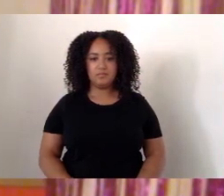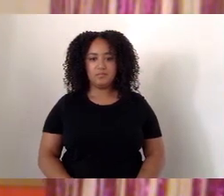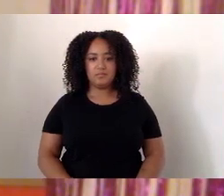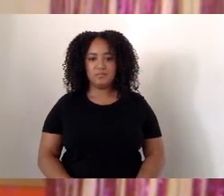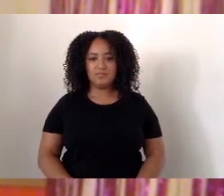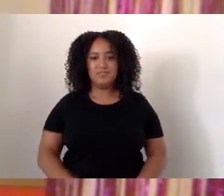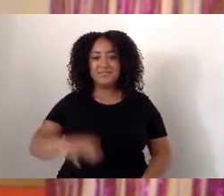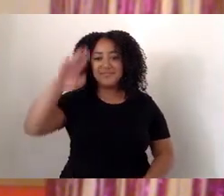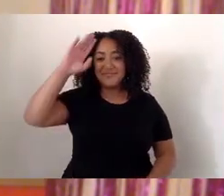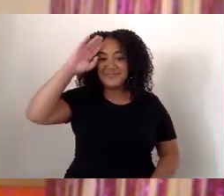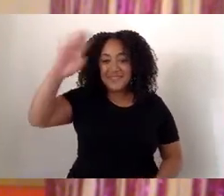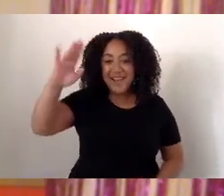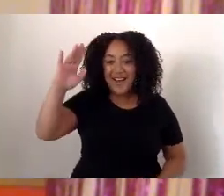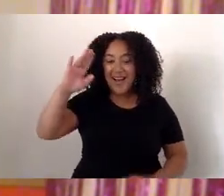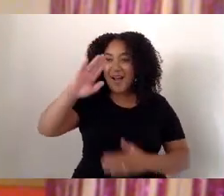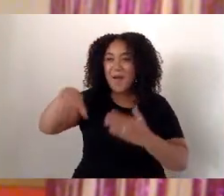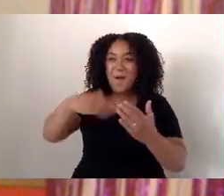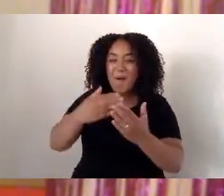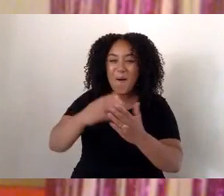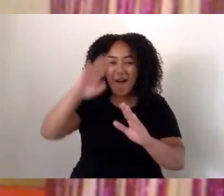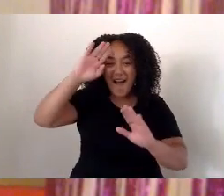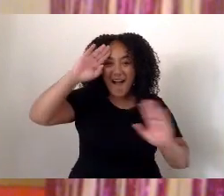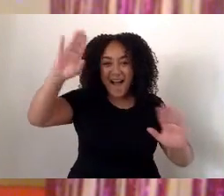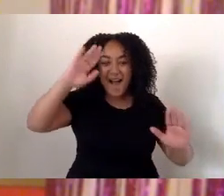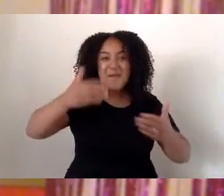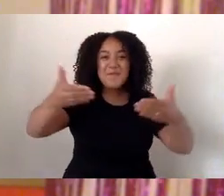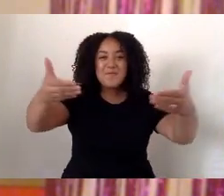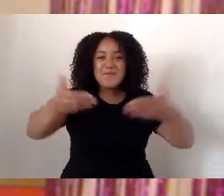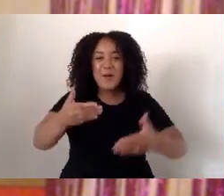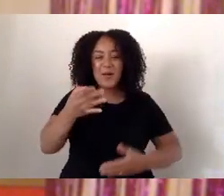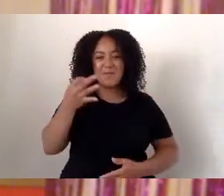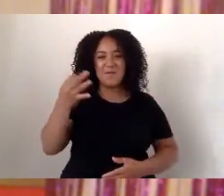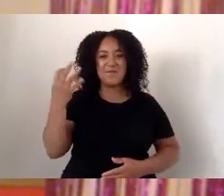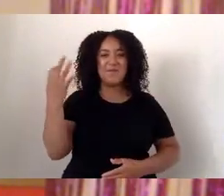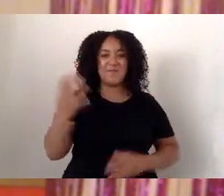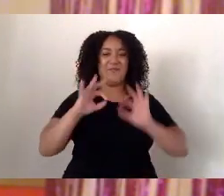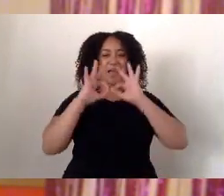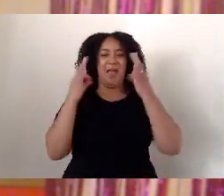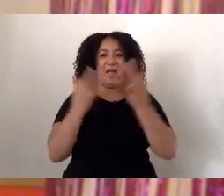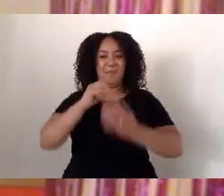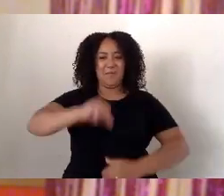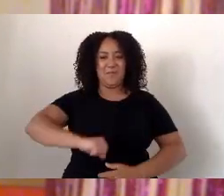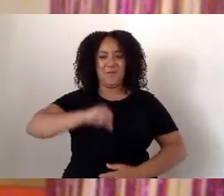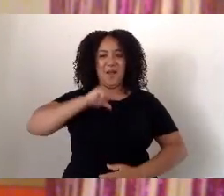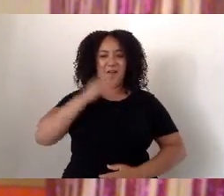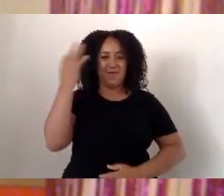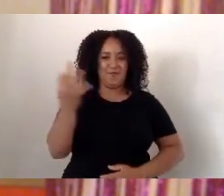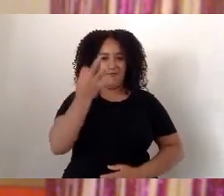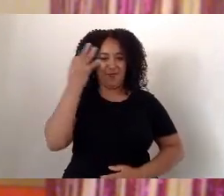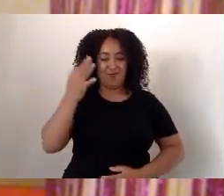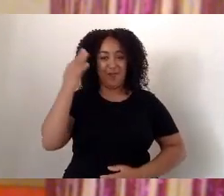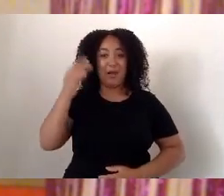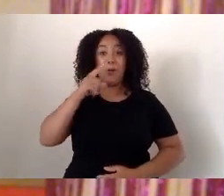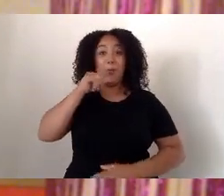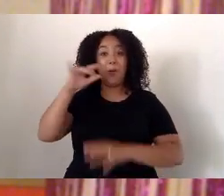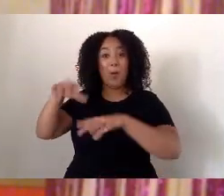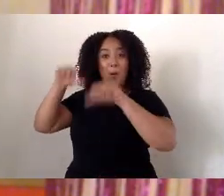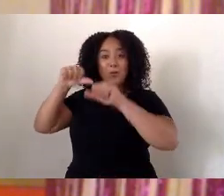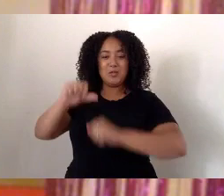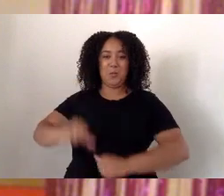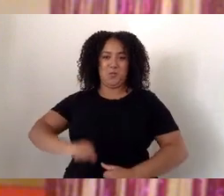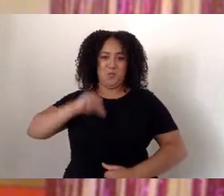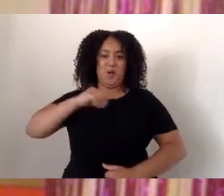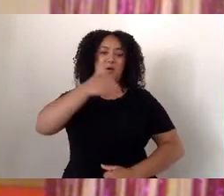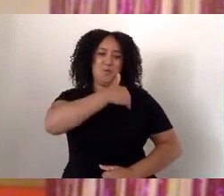Hi, everyone, and welcome to Family Pride Fridays, hosted by Pride Toronto. My name is Joey. I work for a